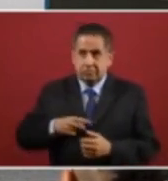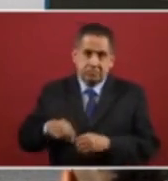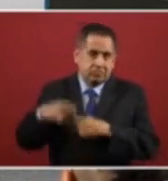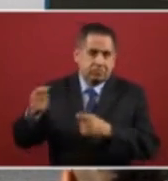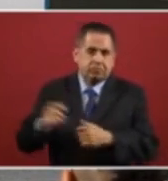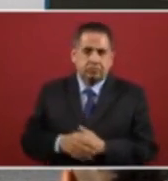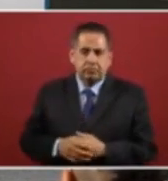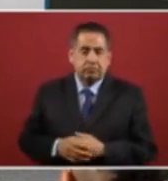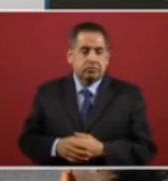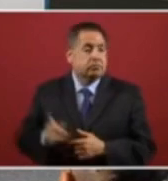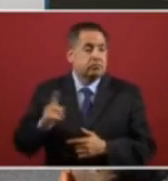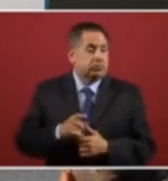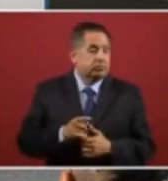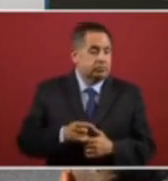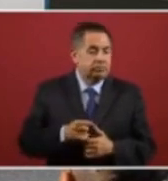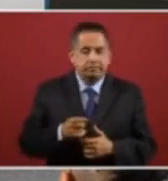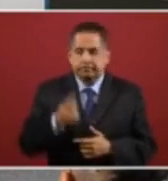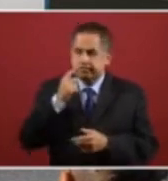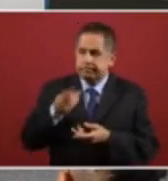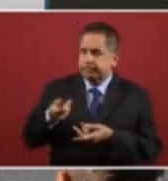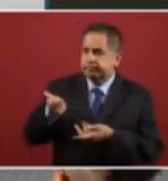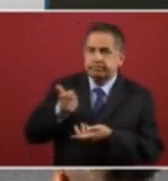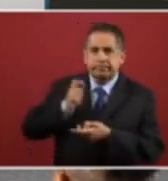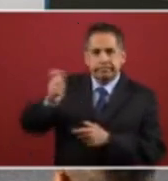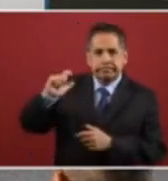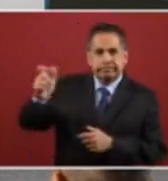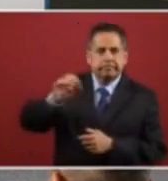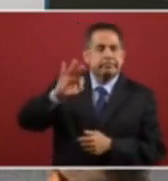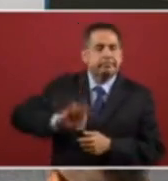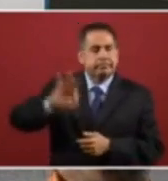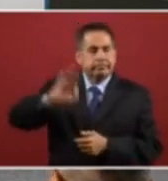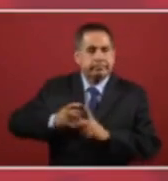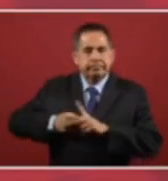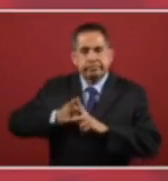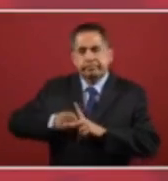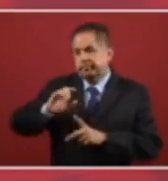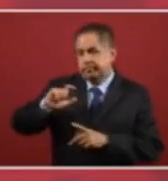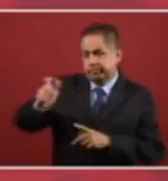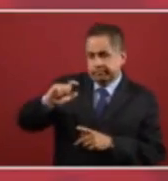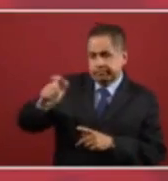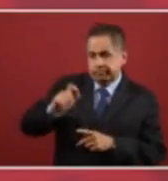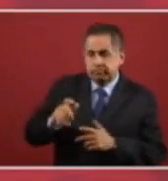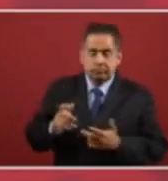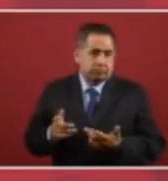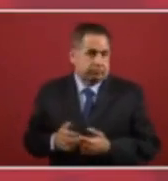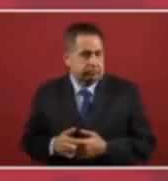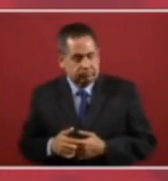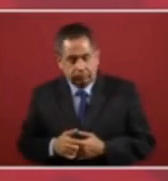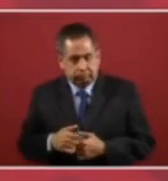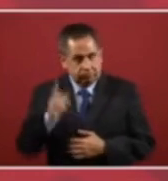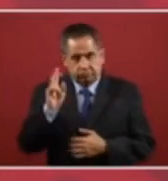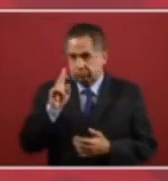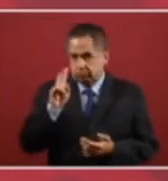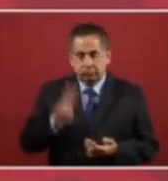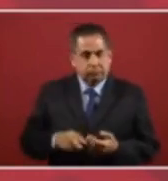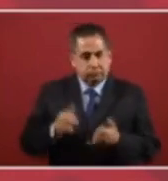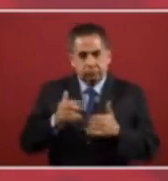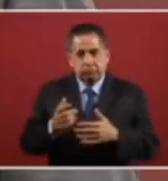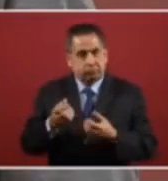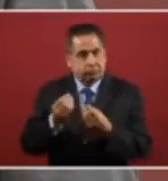That's what the debt means. And the service or the interest